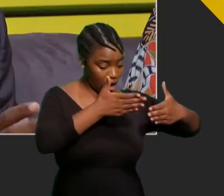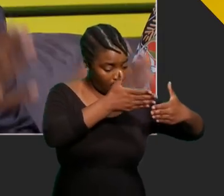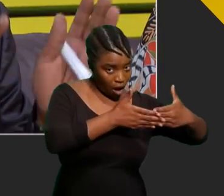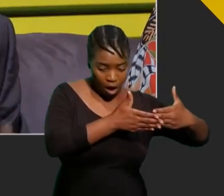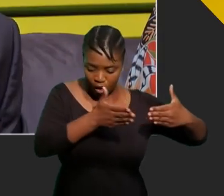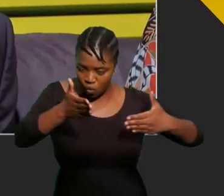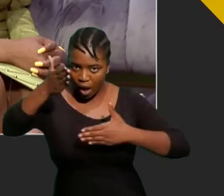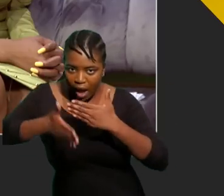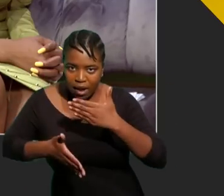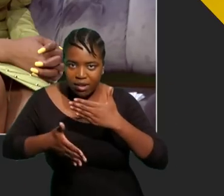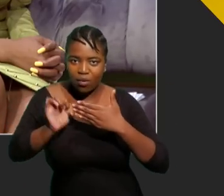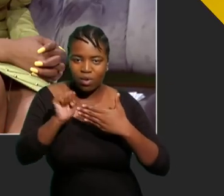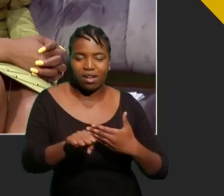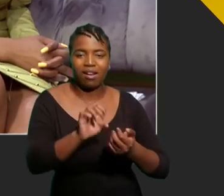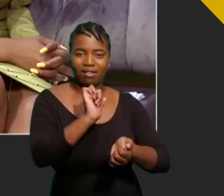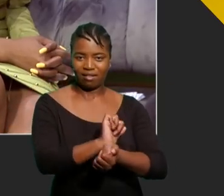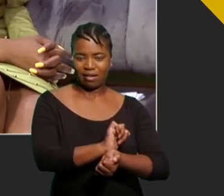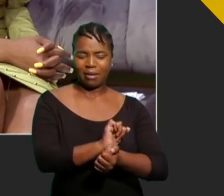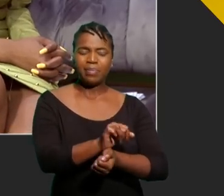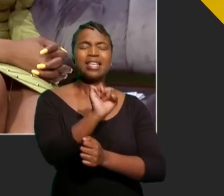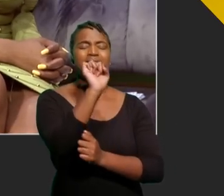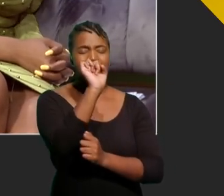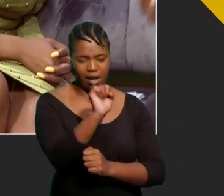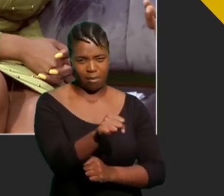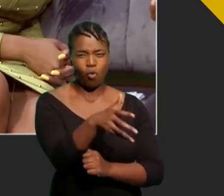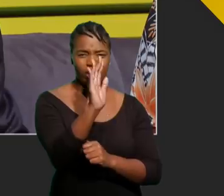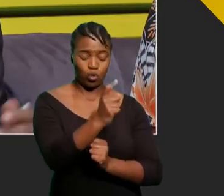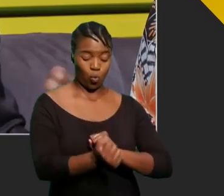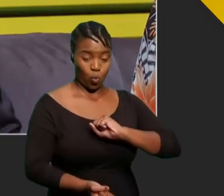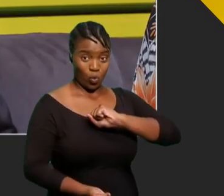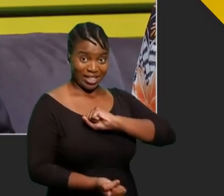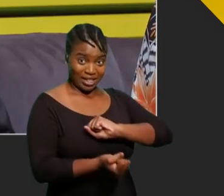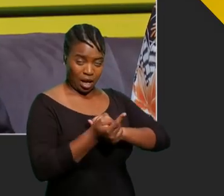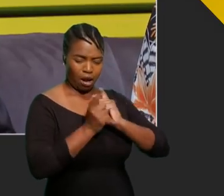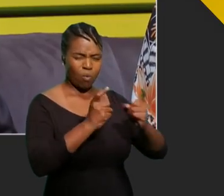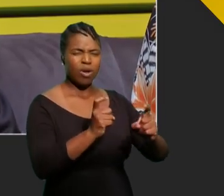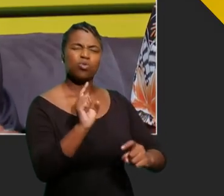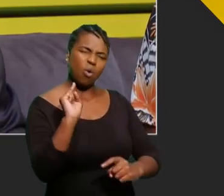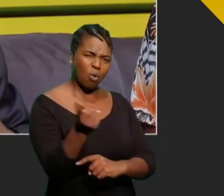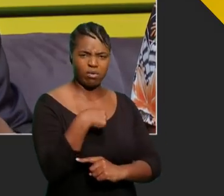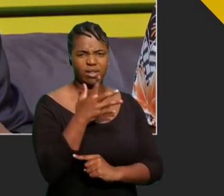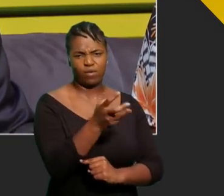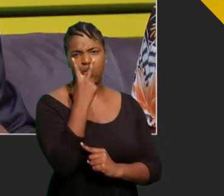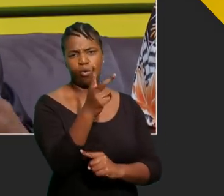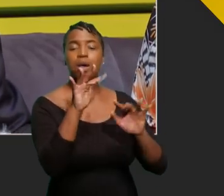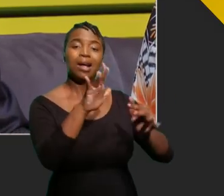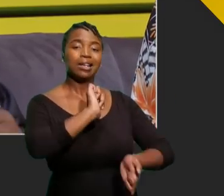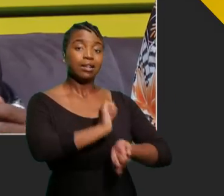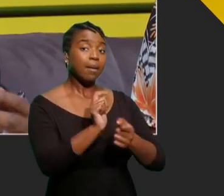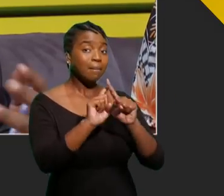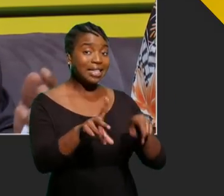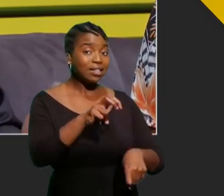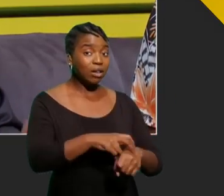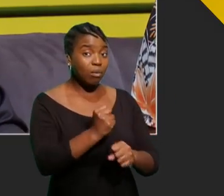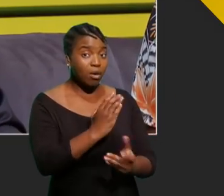you see prosecutions. Yes, it needs to happen much quicker. We all want to see results, but I think that we need to make sure that